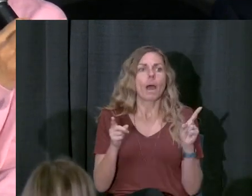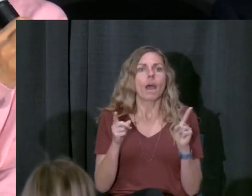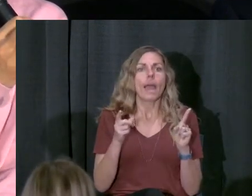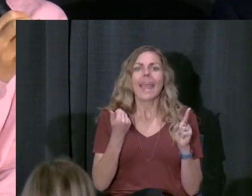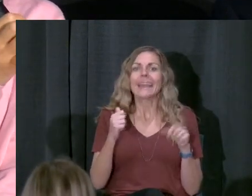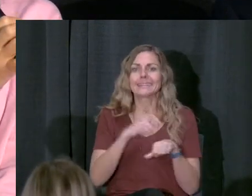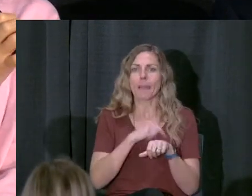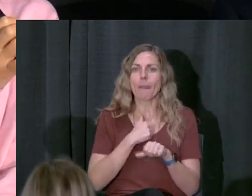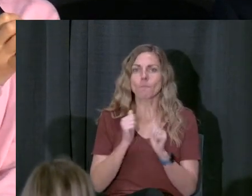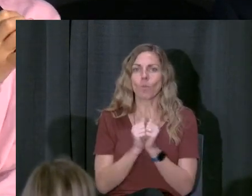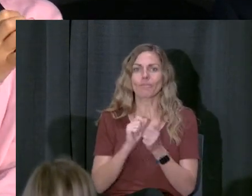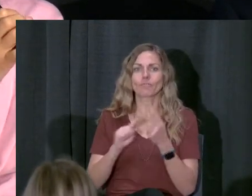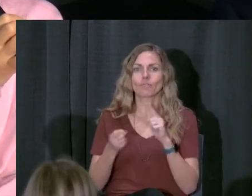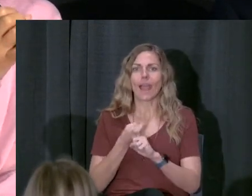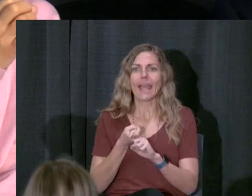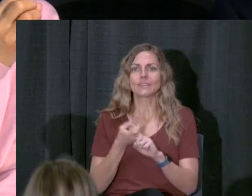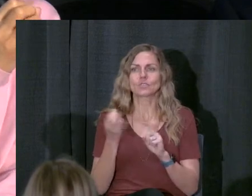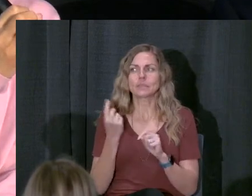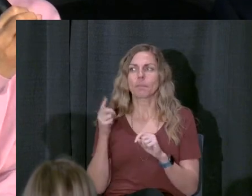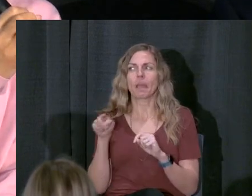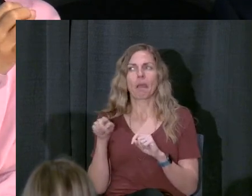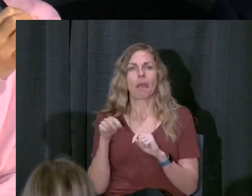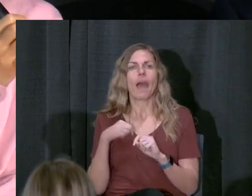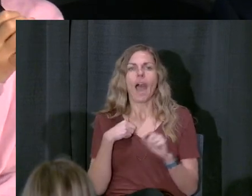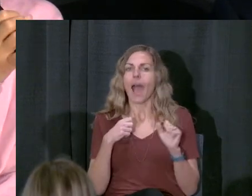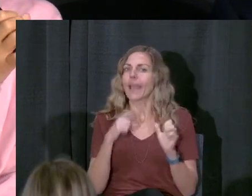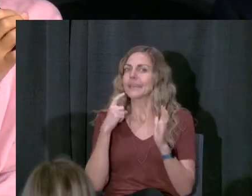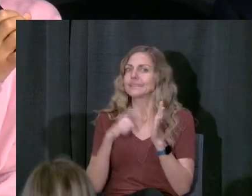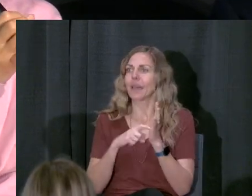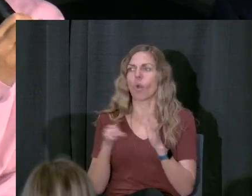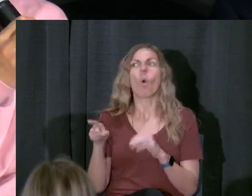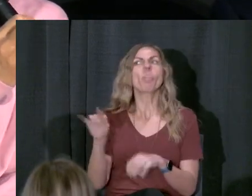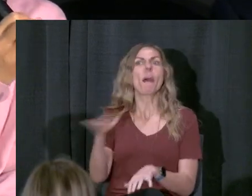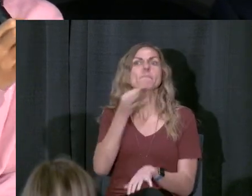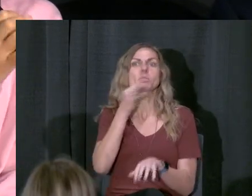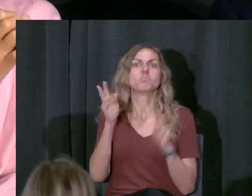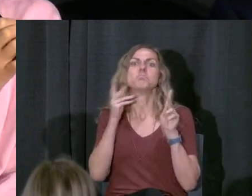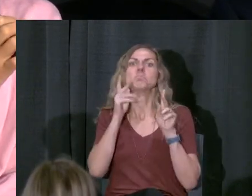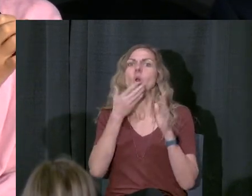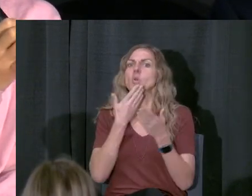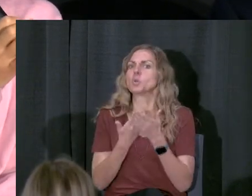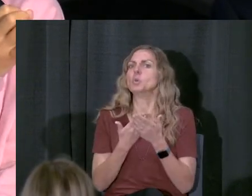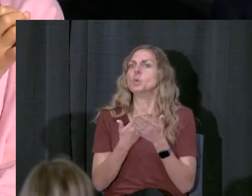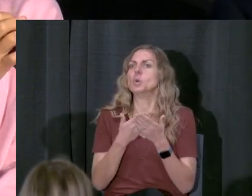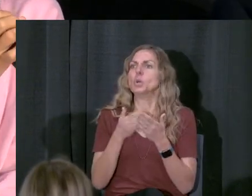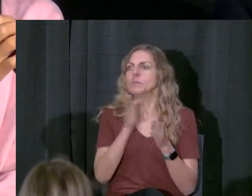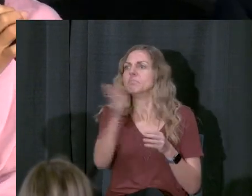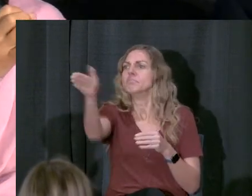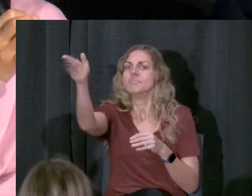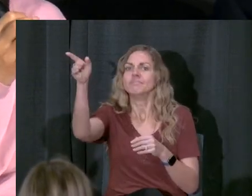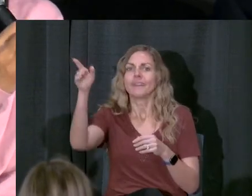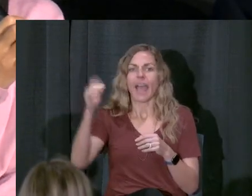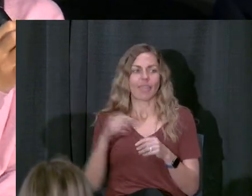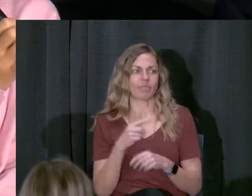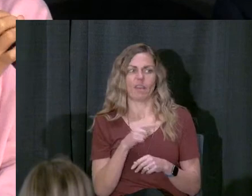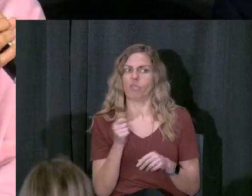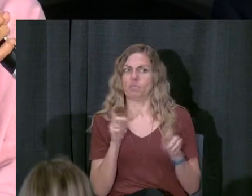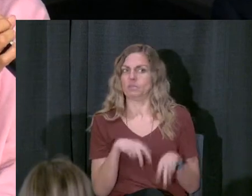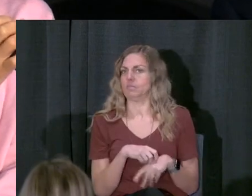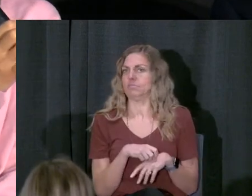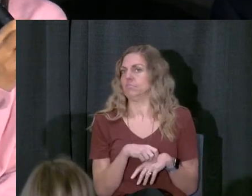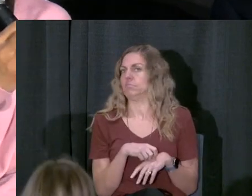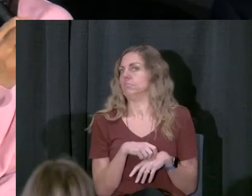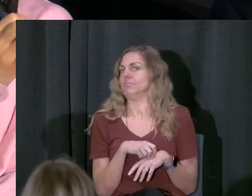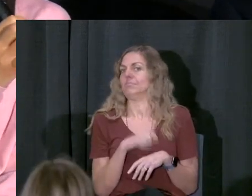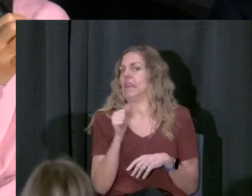somebody, and I can tell, oh, this person is good at the directions, but this person is terrible. Because I cannot see, I